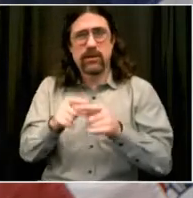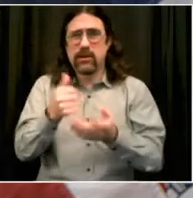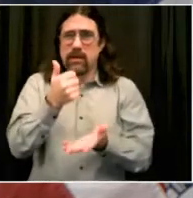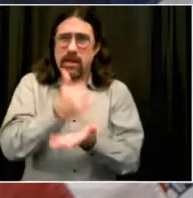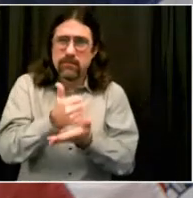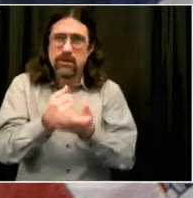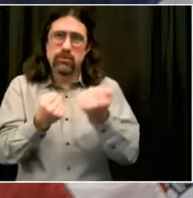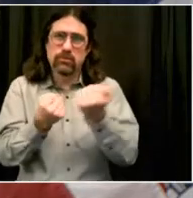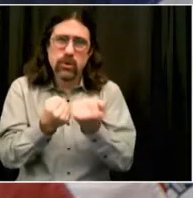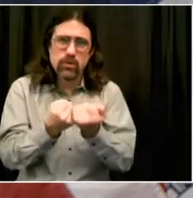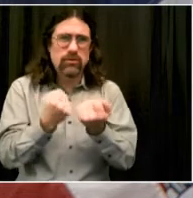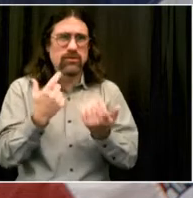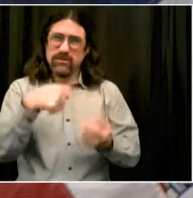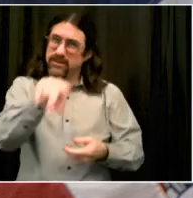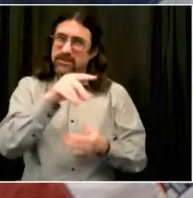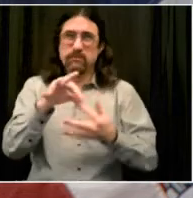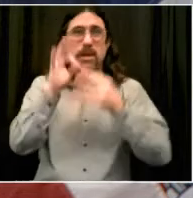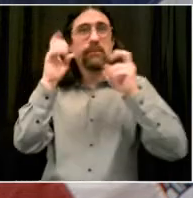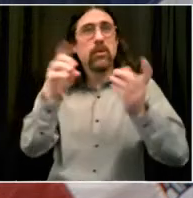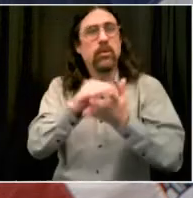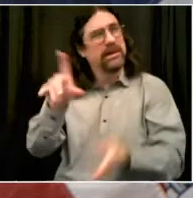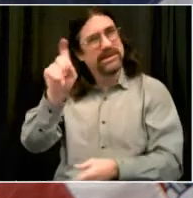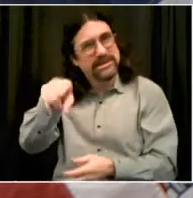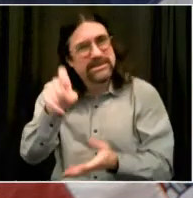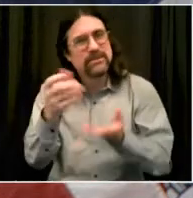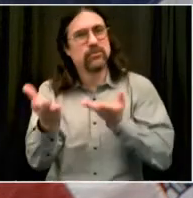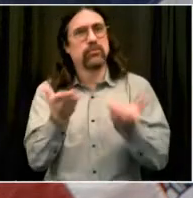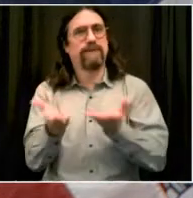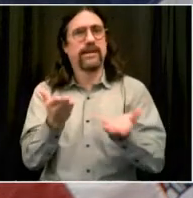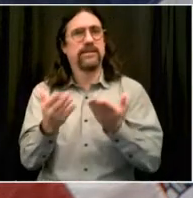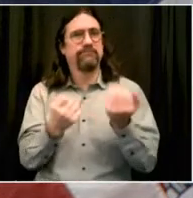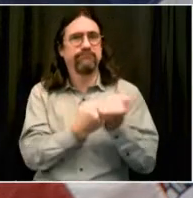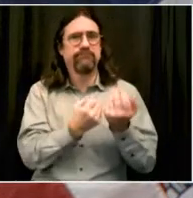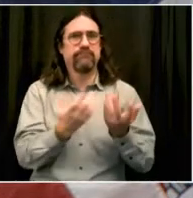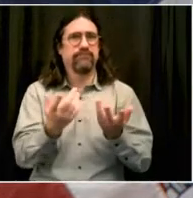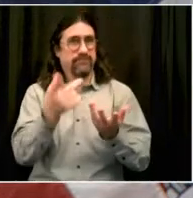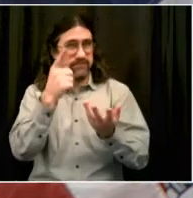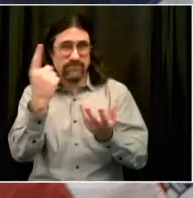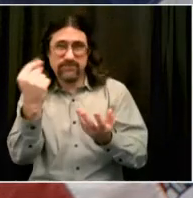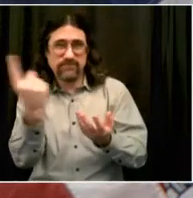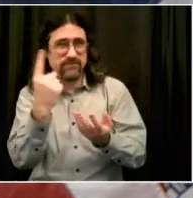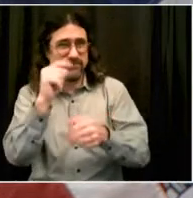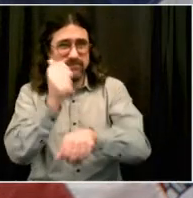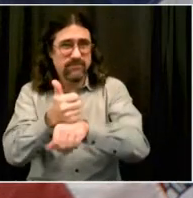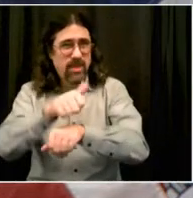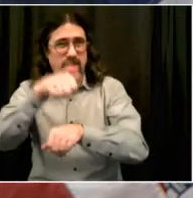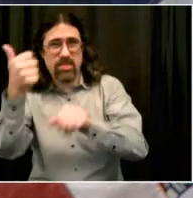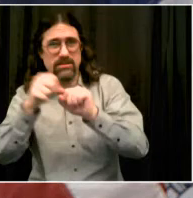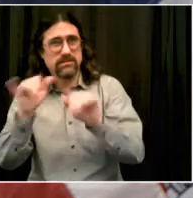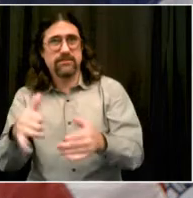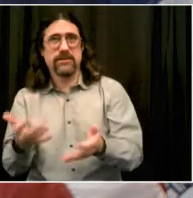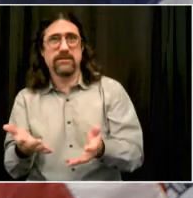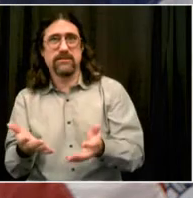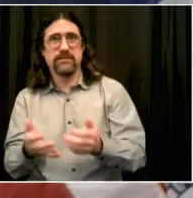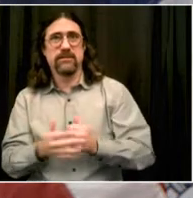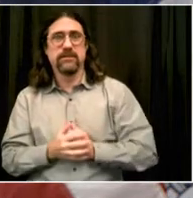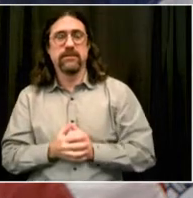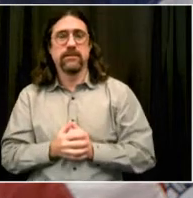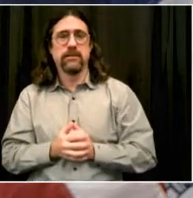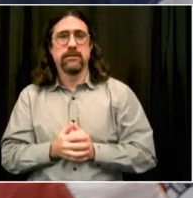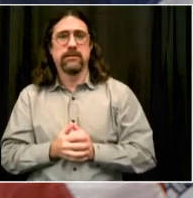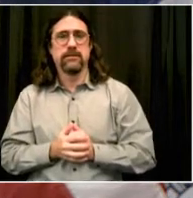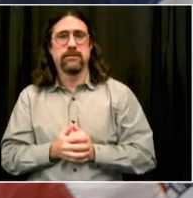I think parents with kids with special needs go through so much when there isn't a pandemic. They've gone through even more when there is a